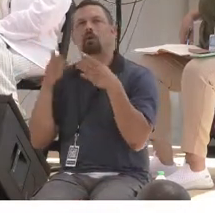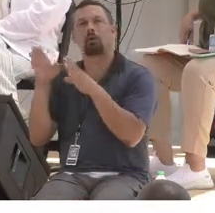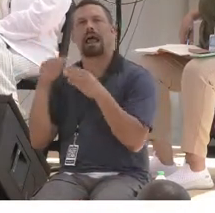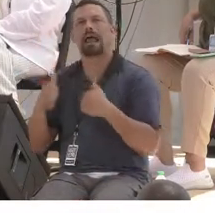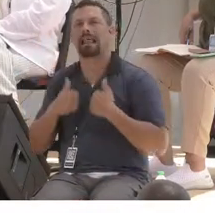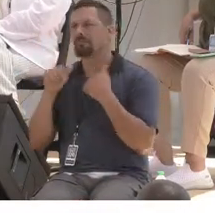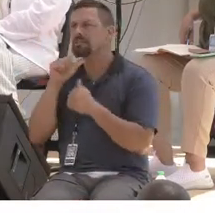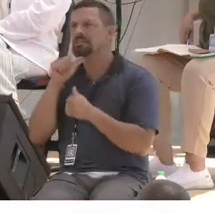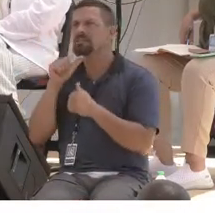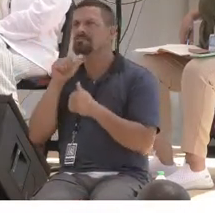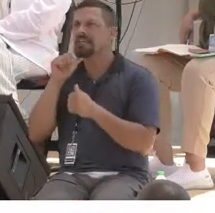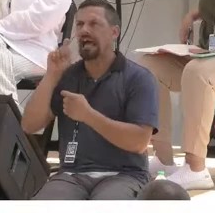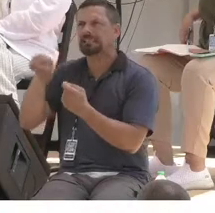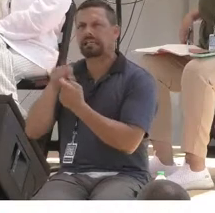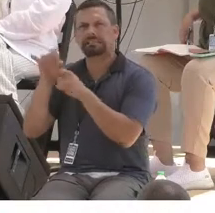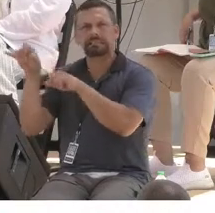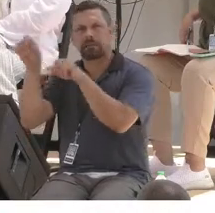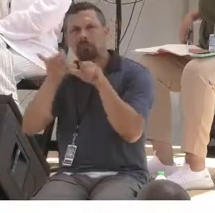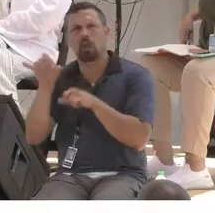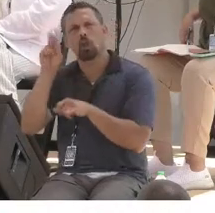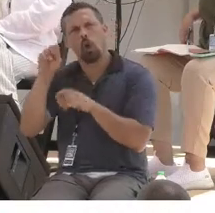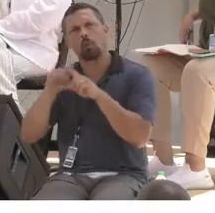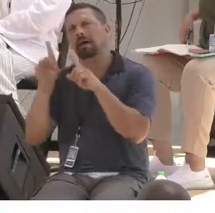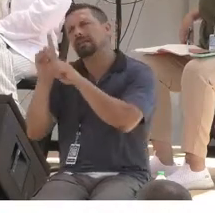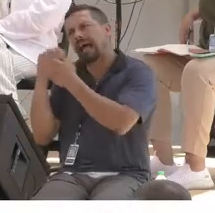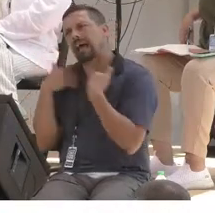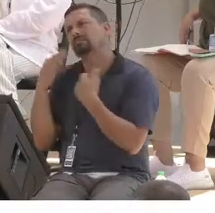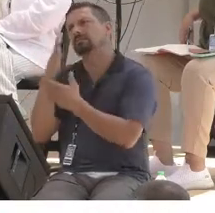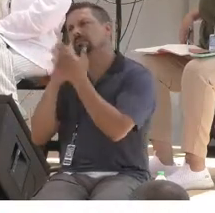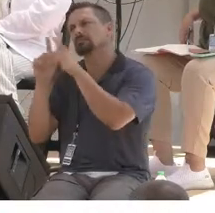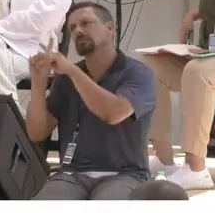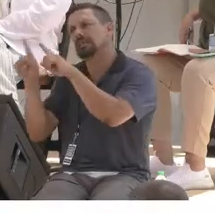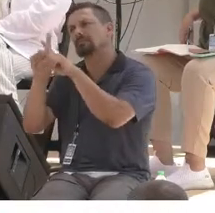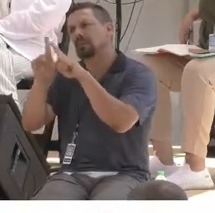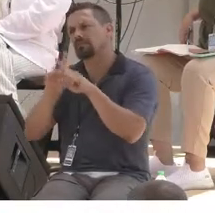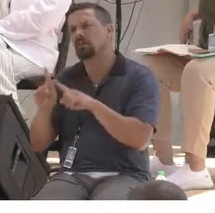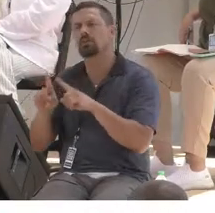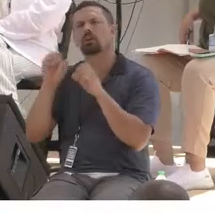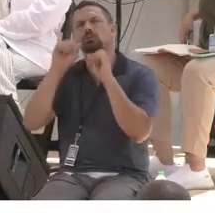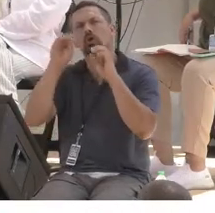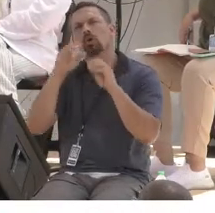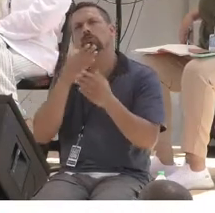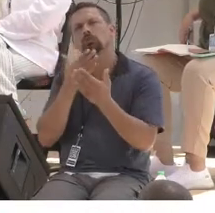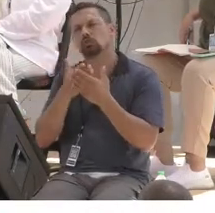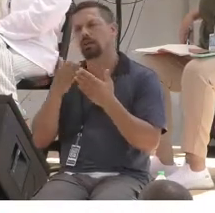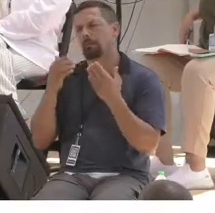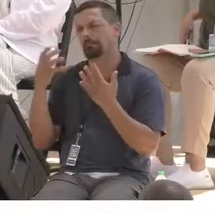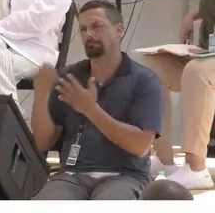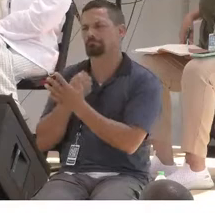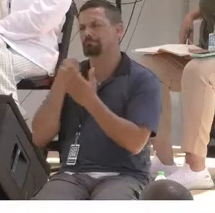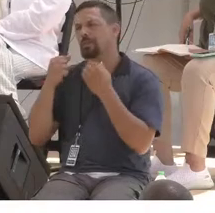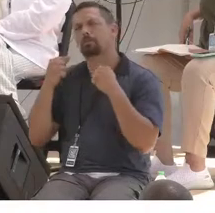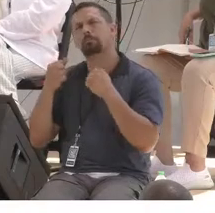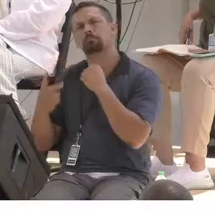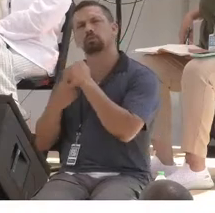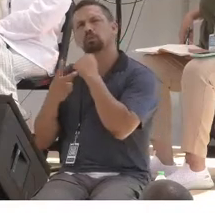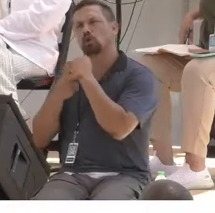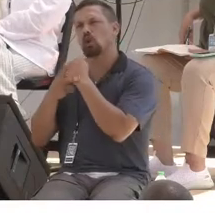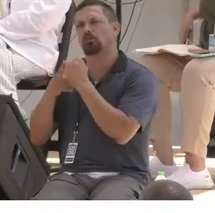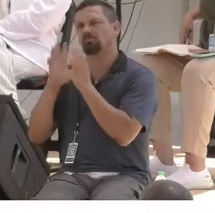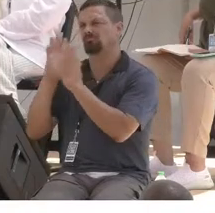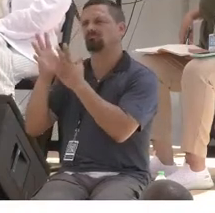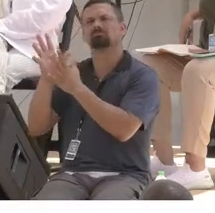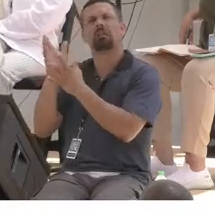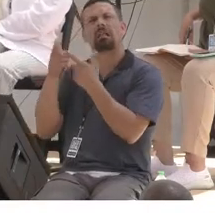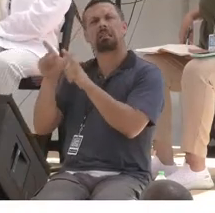similar, but still yet different. So it's important to understand and try to preserve and let them be in their environment, and you know, while China showcase that on a